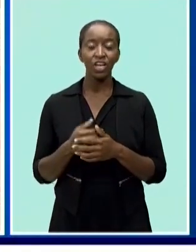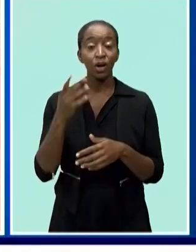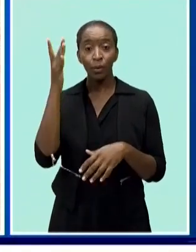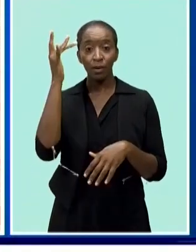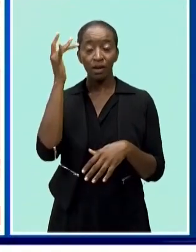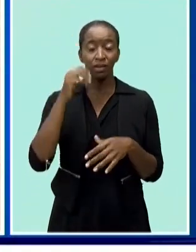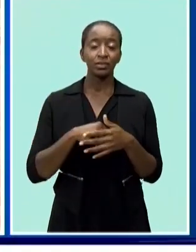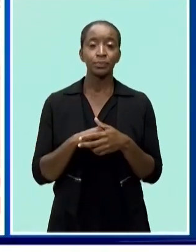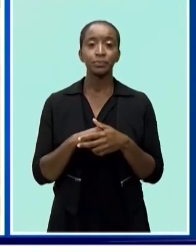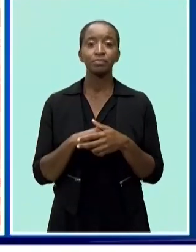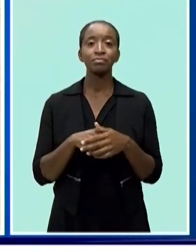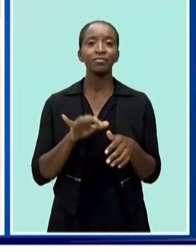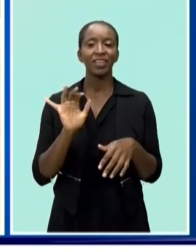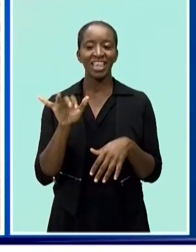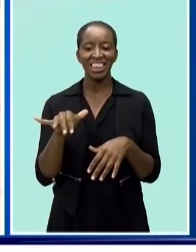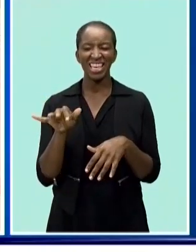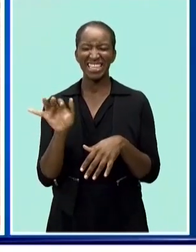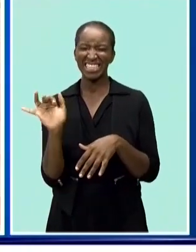the weekend of the